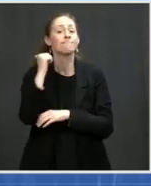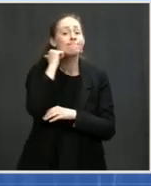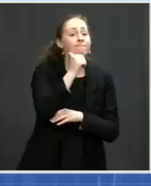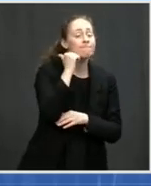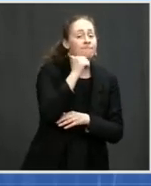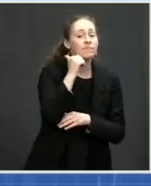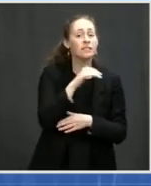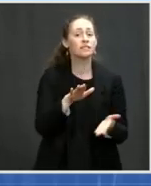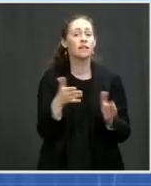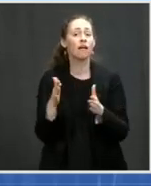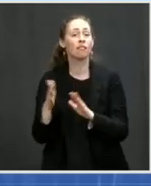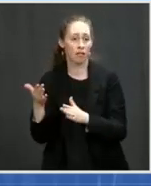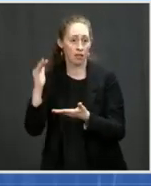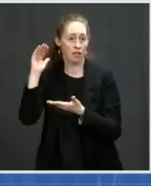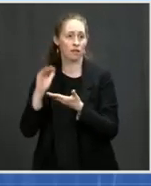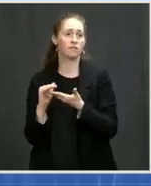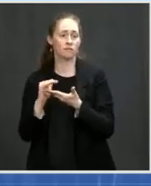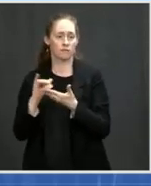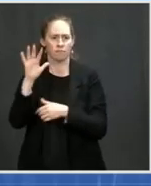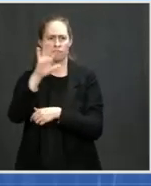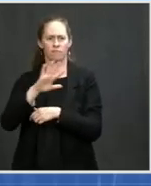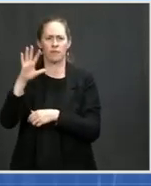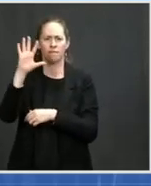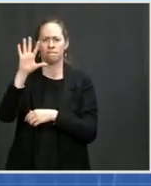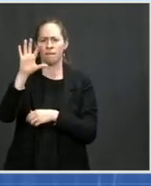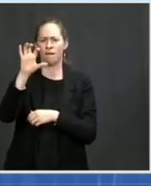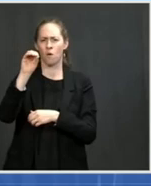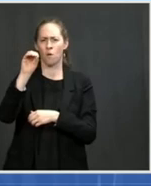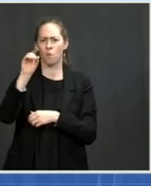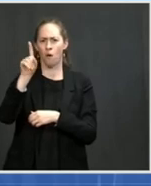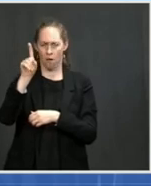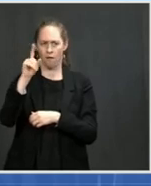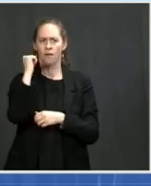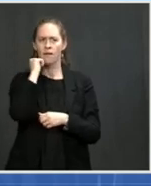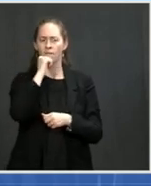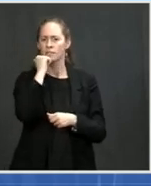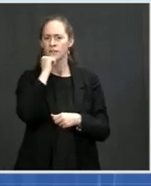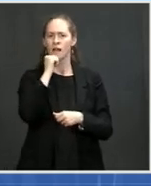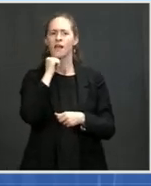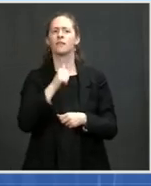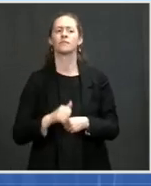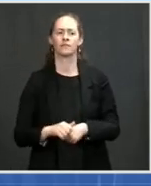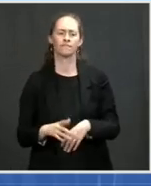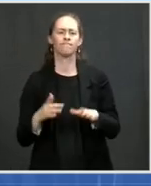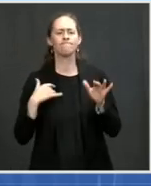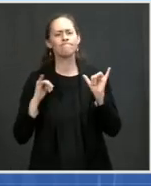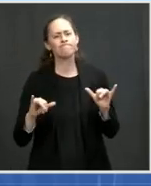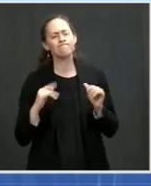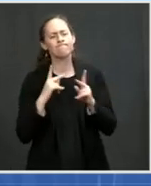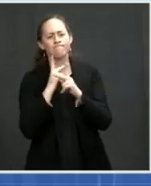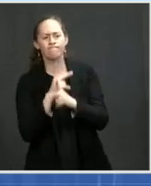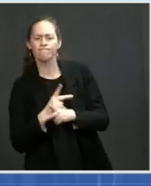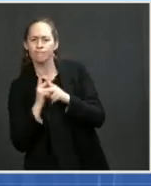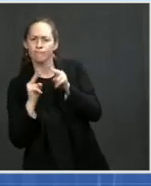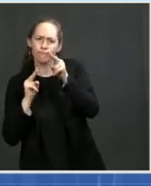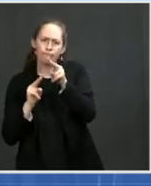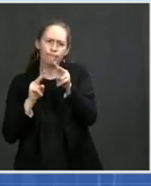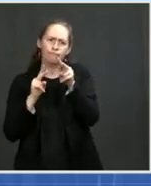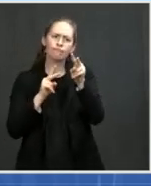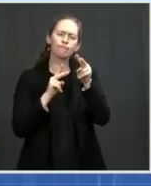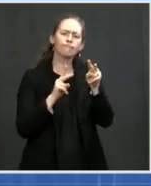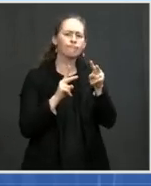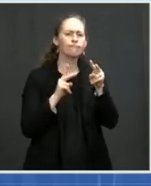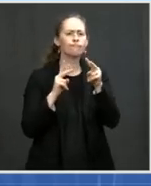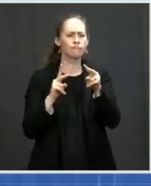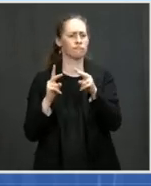501 per day. We are continuing to watch these data closely and I remain cautious but hopeful they